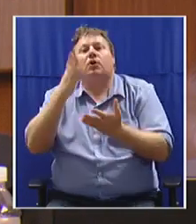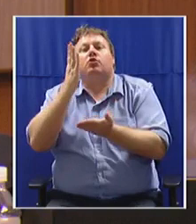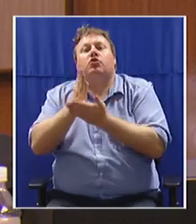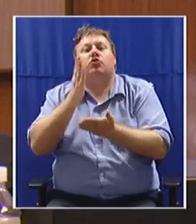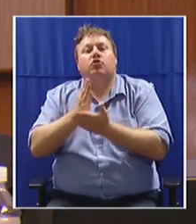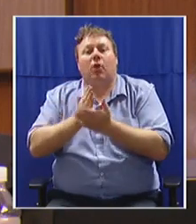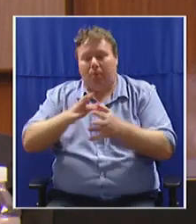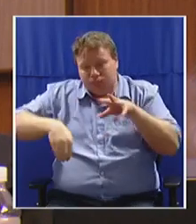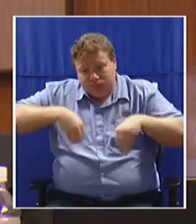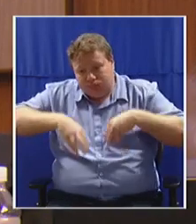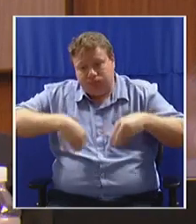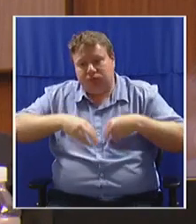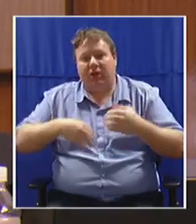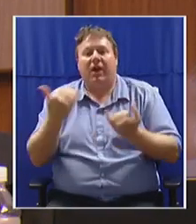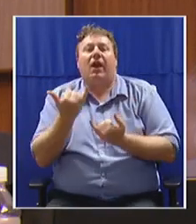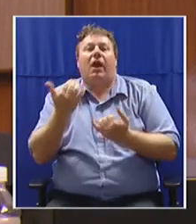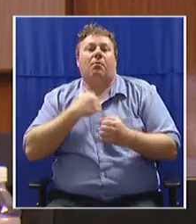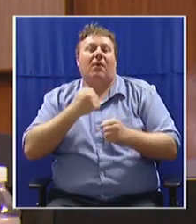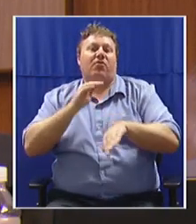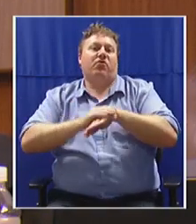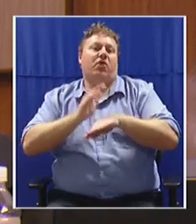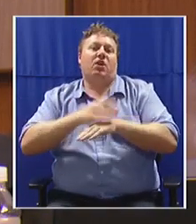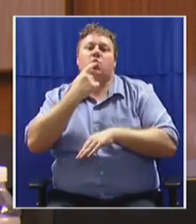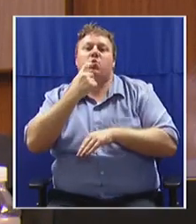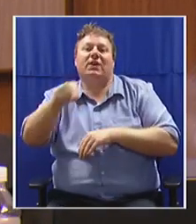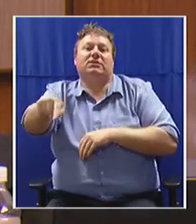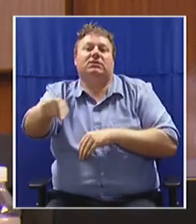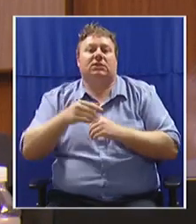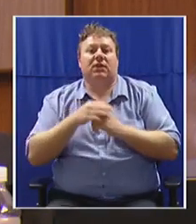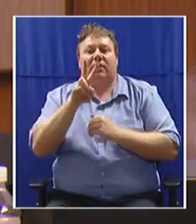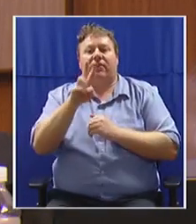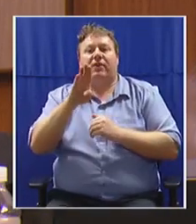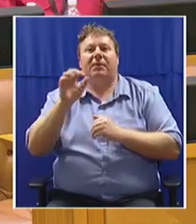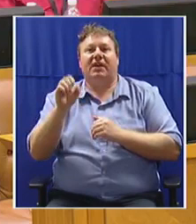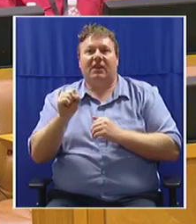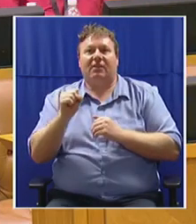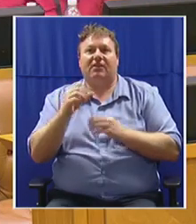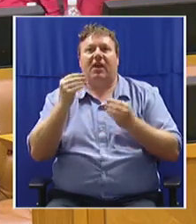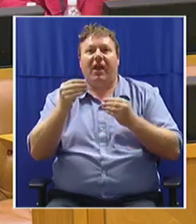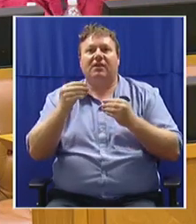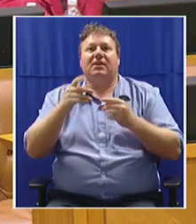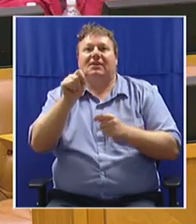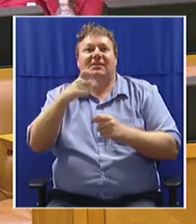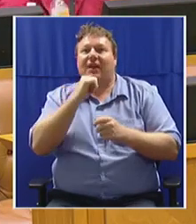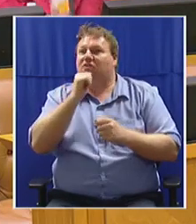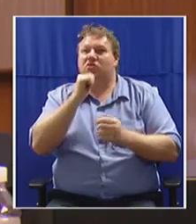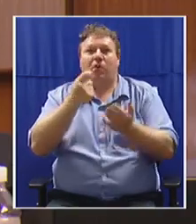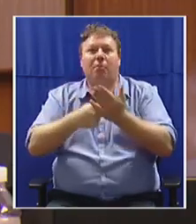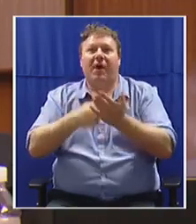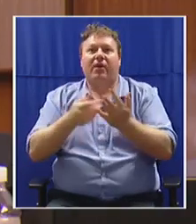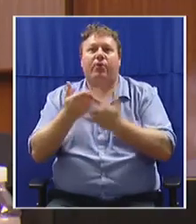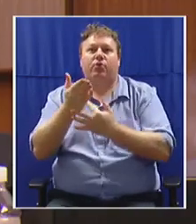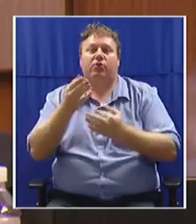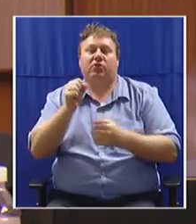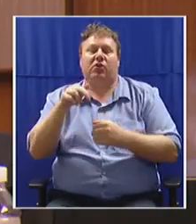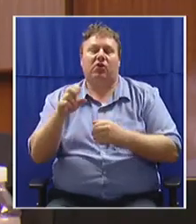funds like what has happened by my friends in red with the VBS bank and the evasion of taxes in South Africa through SARS? Can you